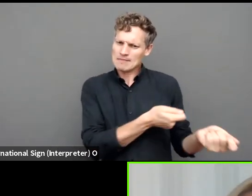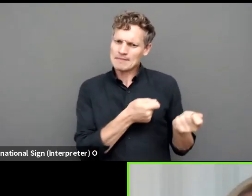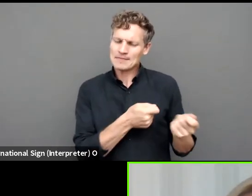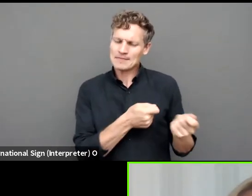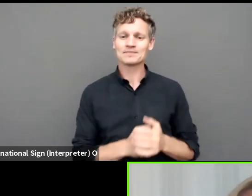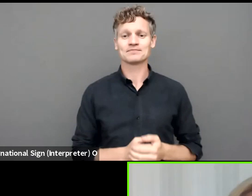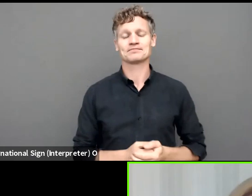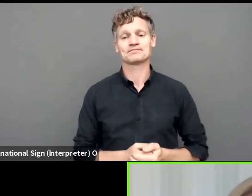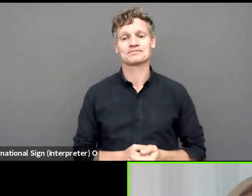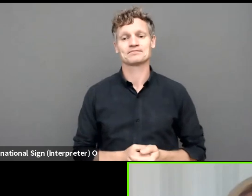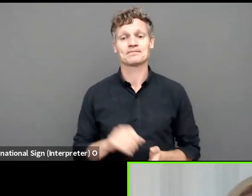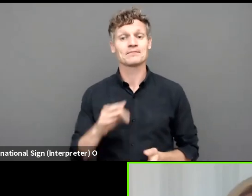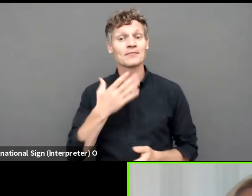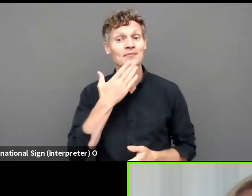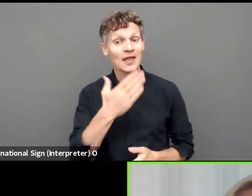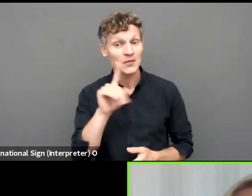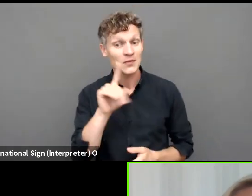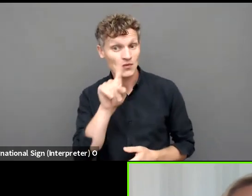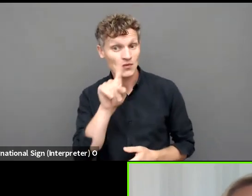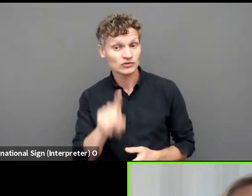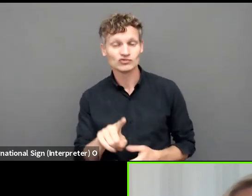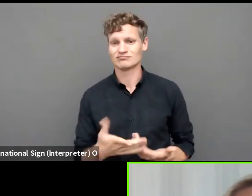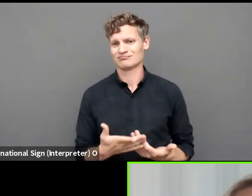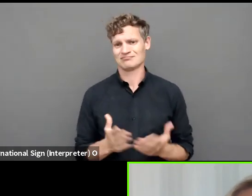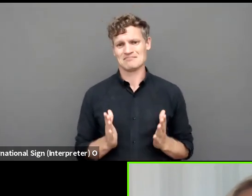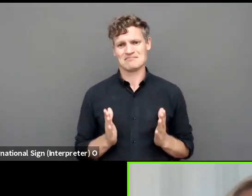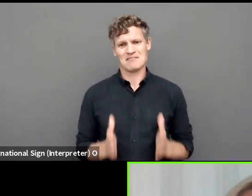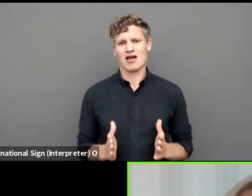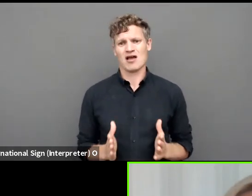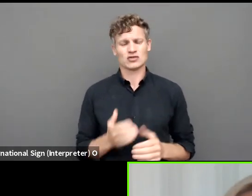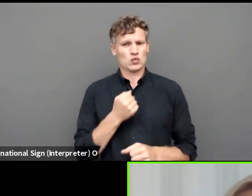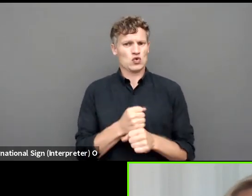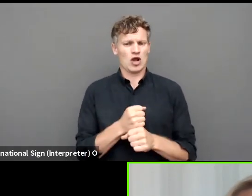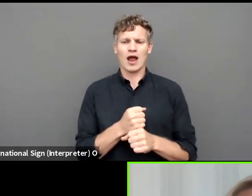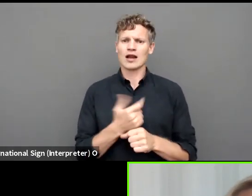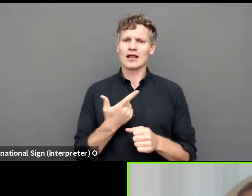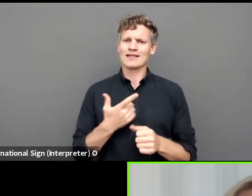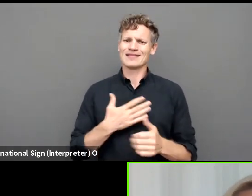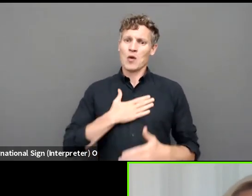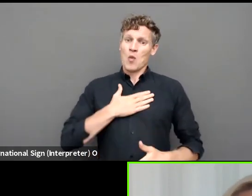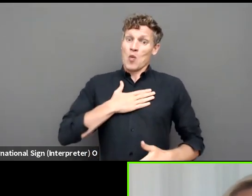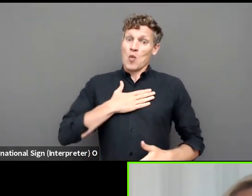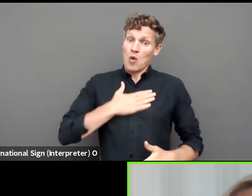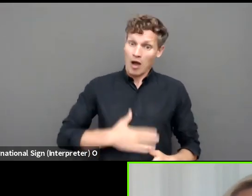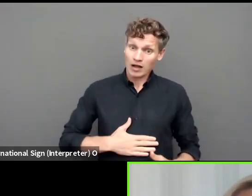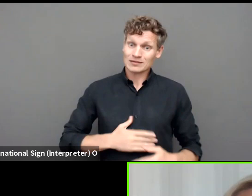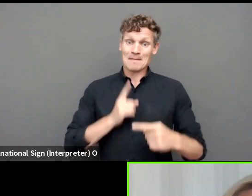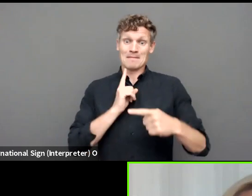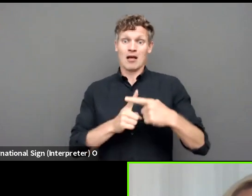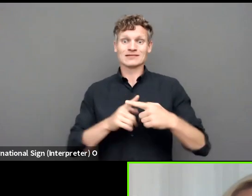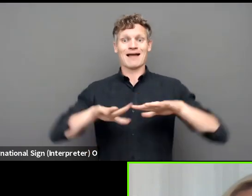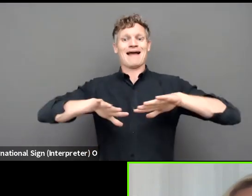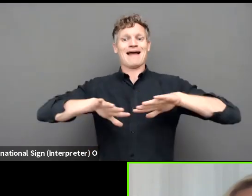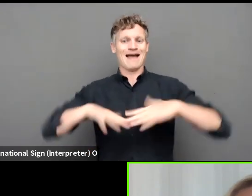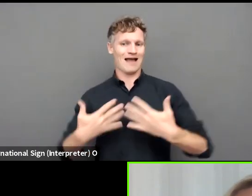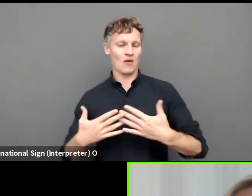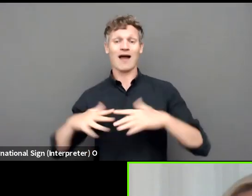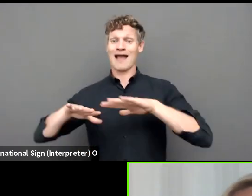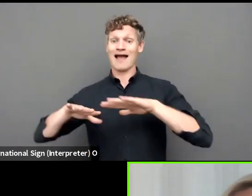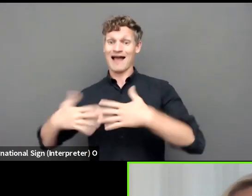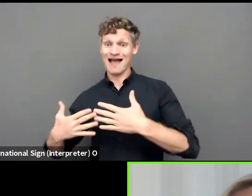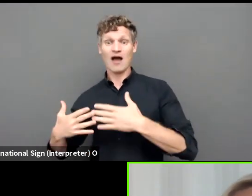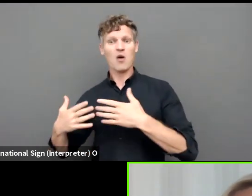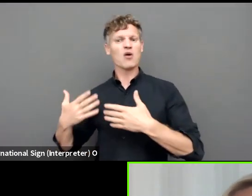will and the way to change. So far, we've been focusing quite a bit on the way, with lots of examples of how we have to de-bias